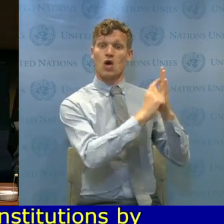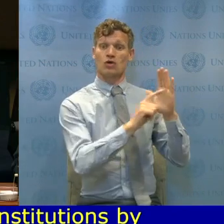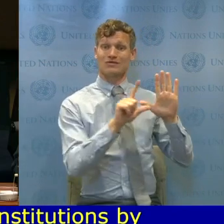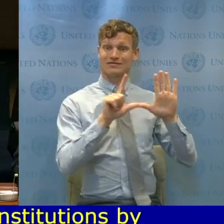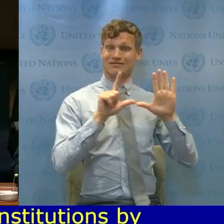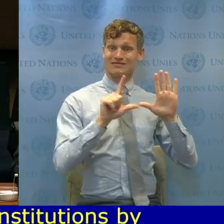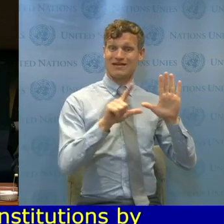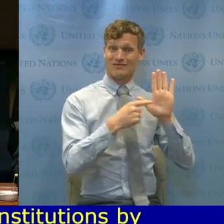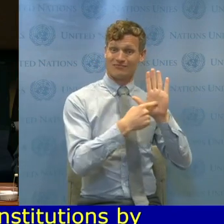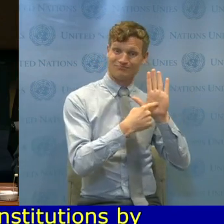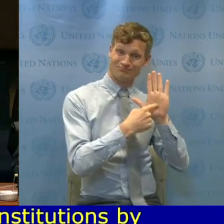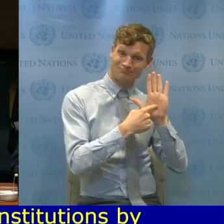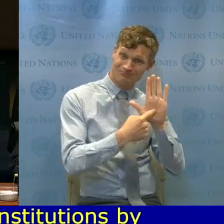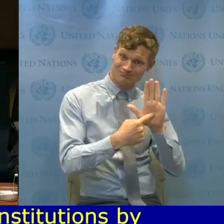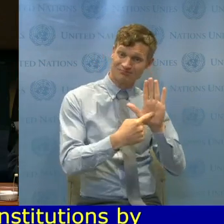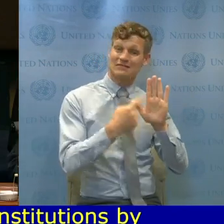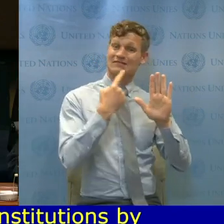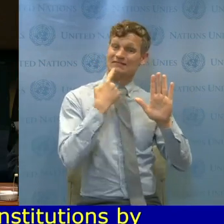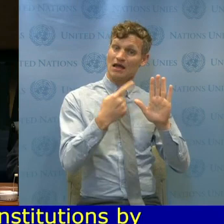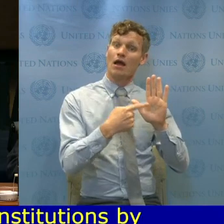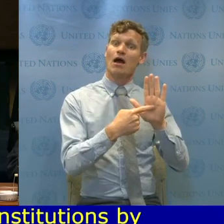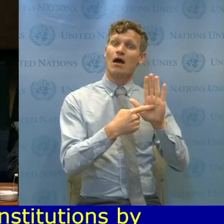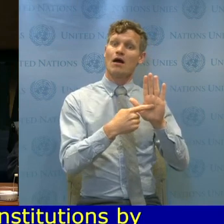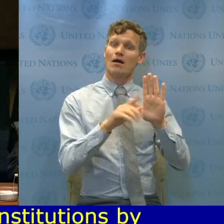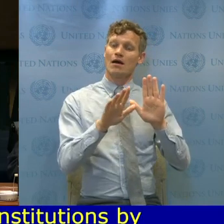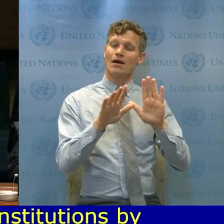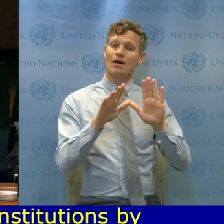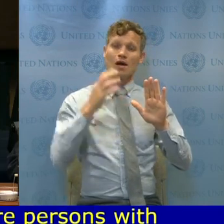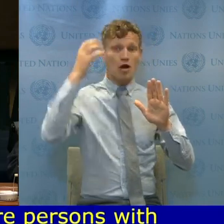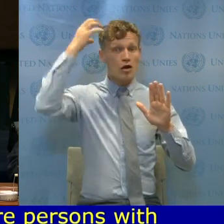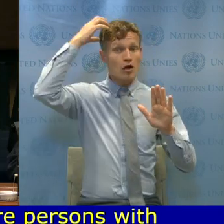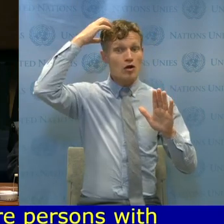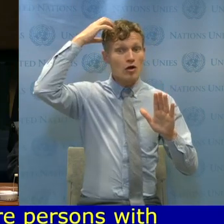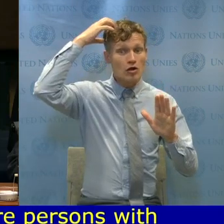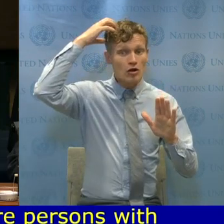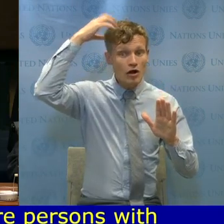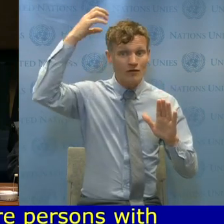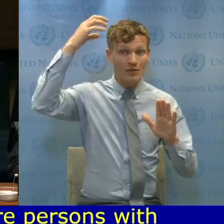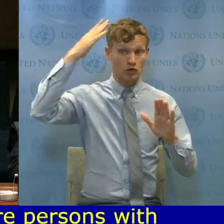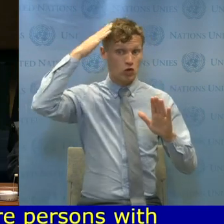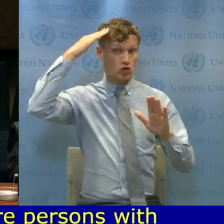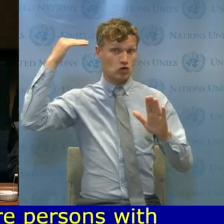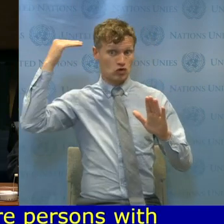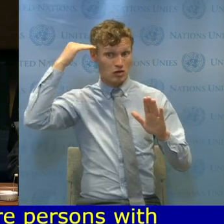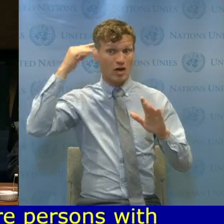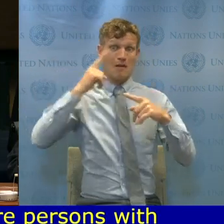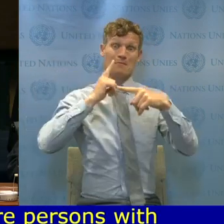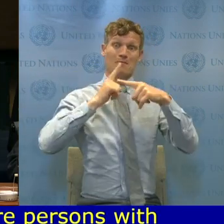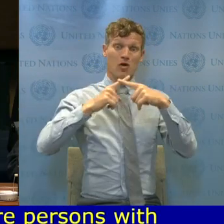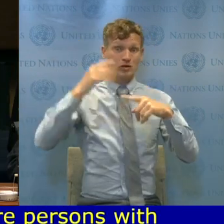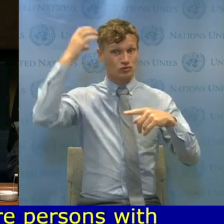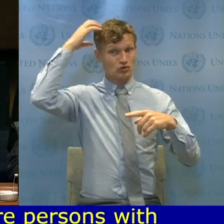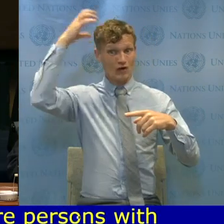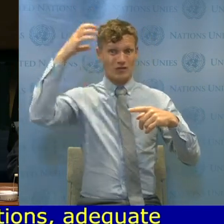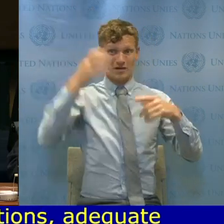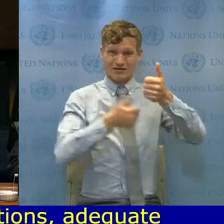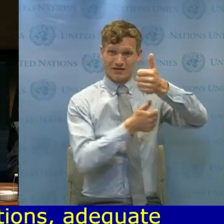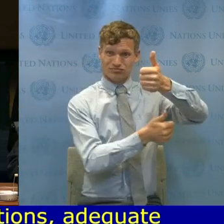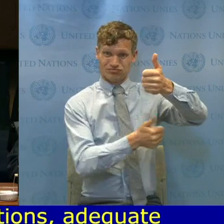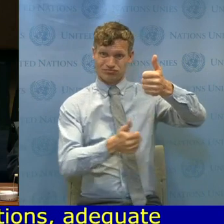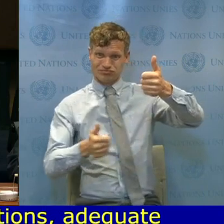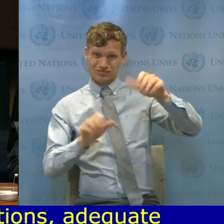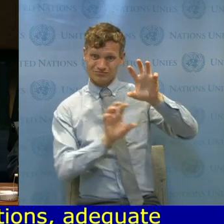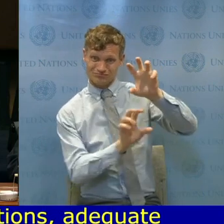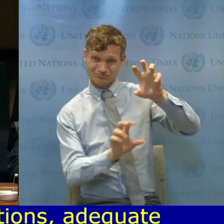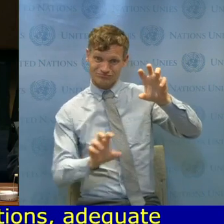Article 9 specifies that the national and local governments may provide appropriate accommodations suited